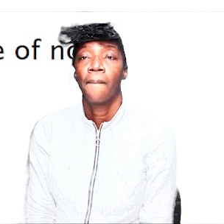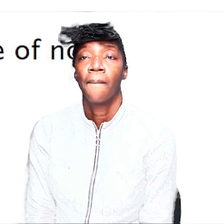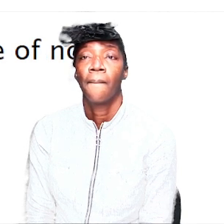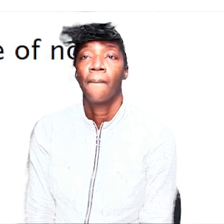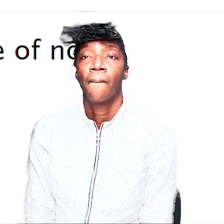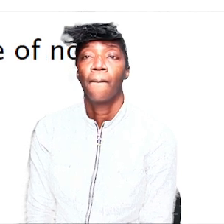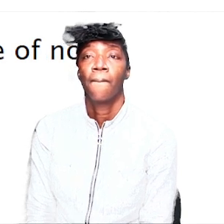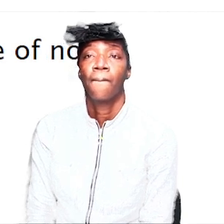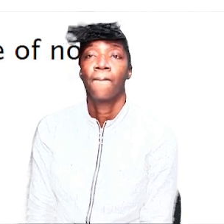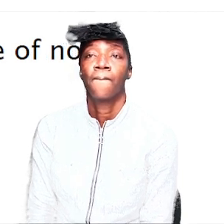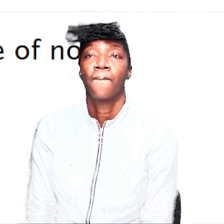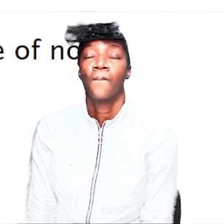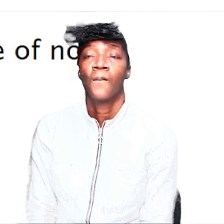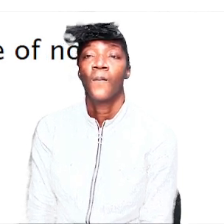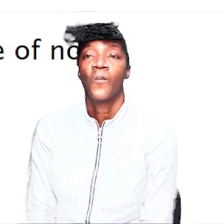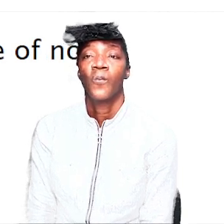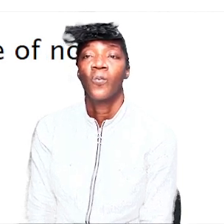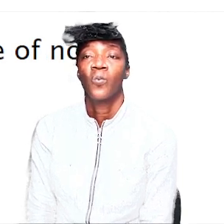Let us